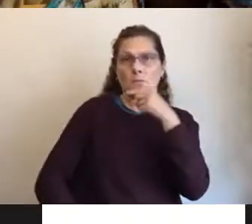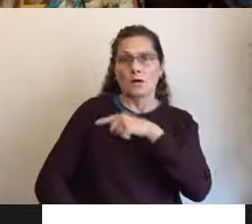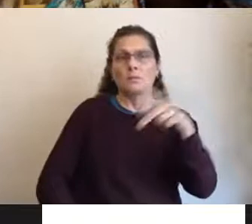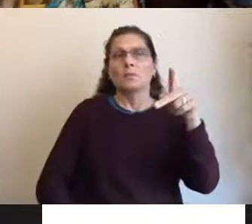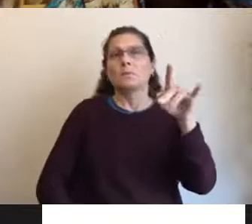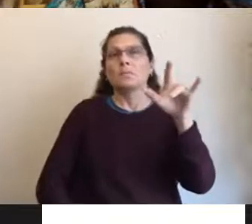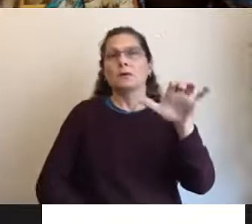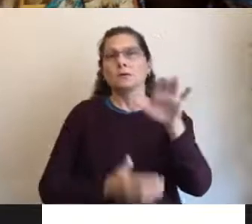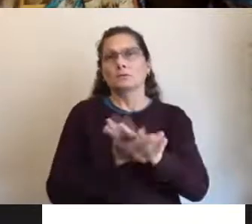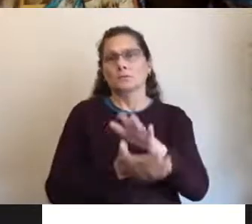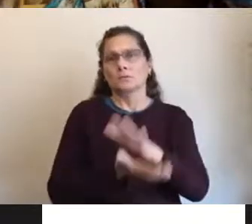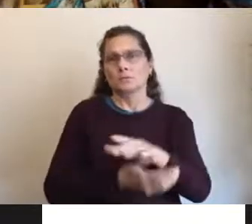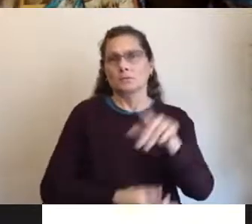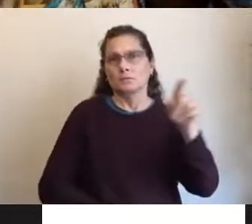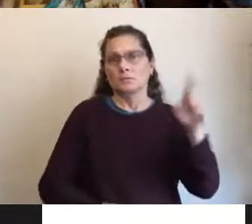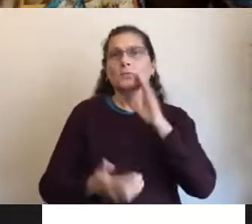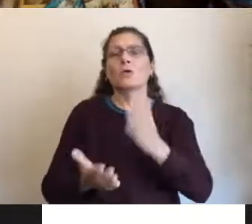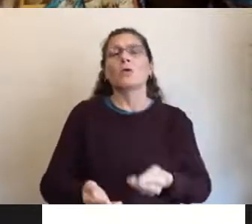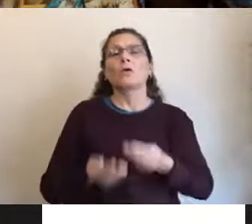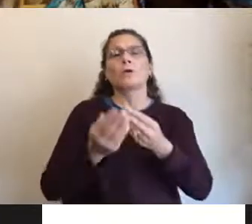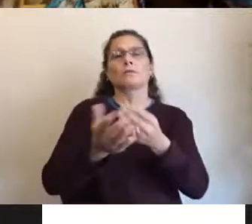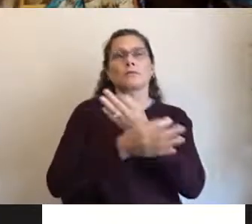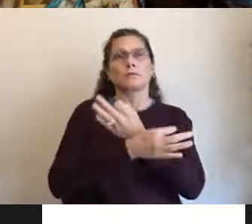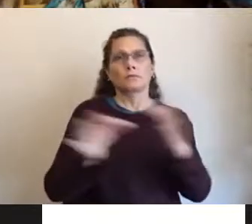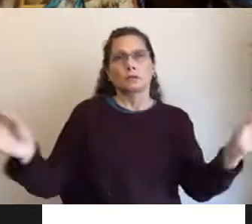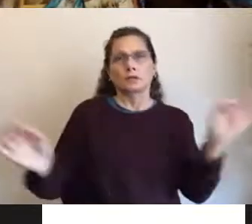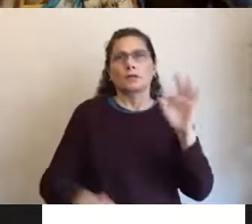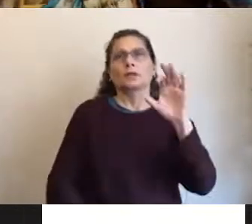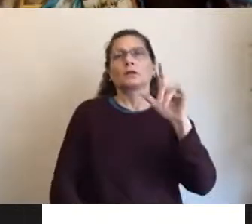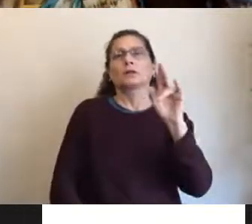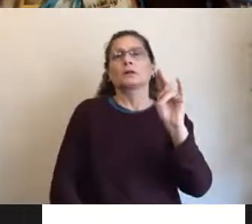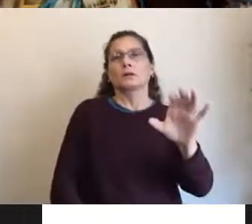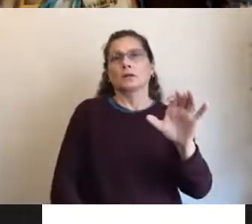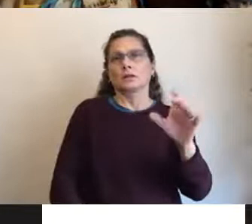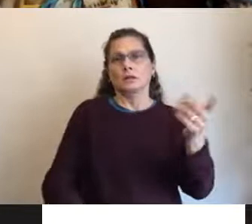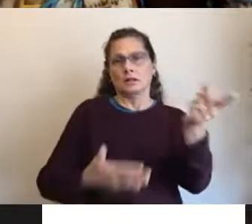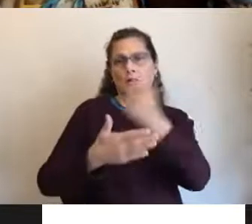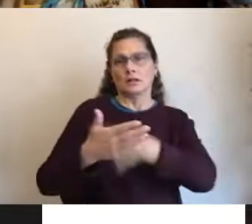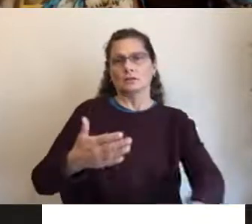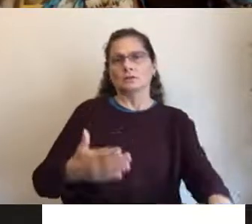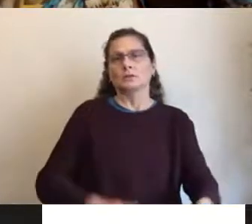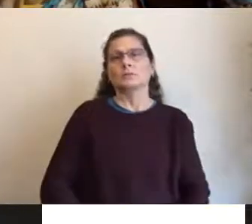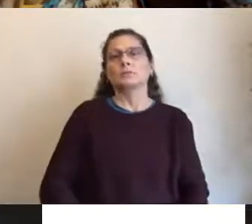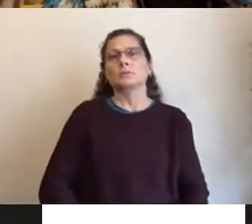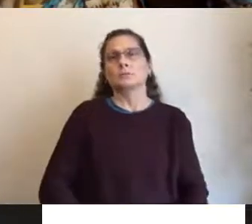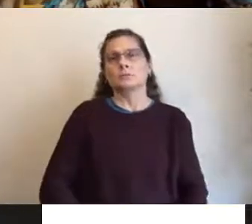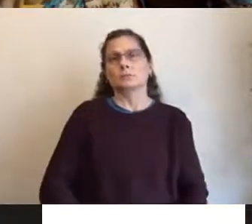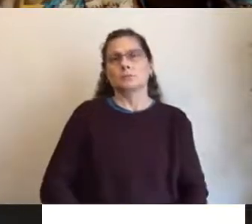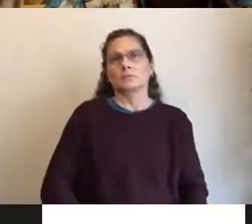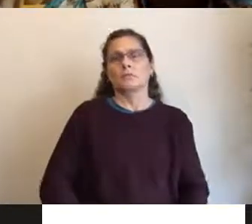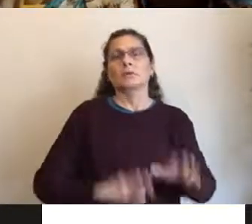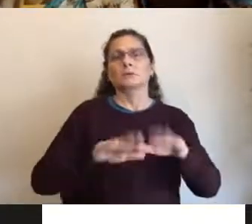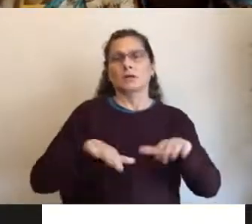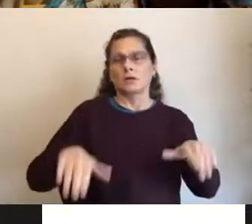Milwaukee Health Department will be providing the flu immunizations that will be administered by Children's Hospital of Wisconsin